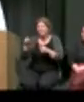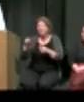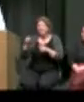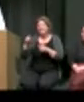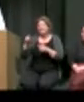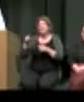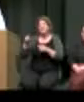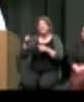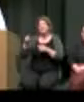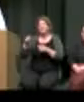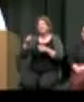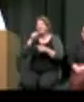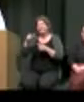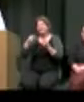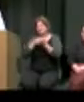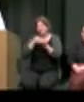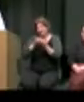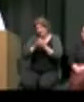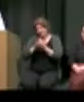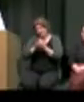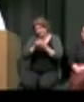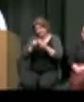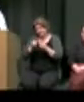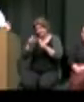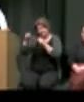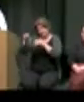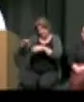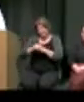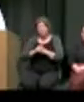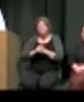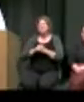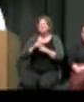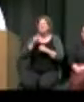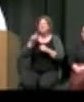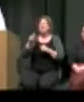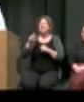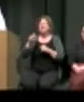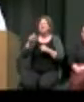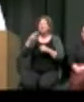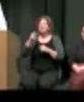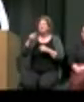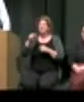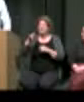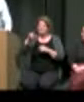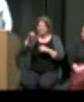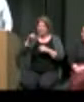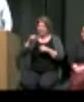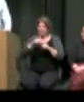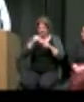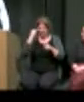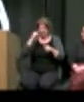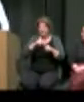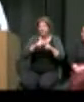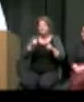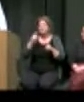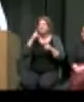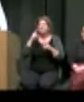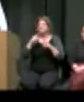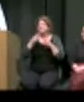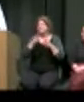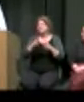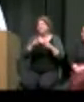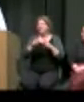idea, so we didn't go with that. Sheet pile was an idea, but what we ended up going with was a self-cantilever